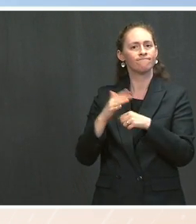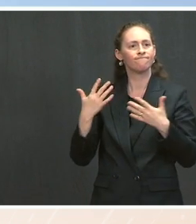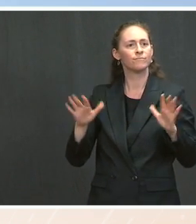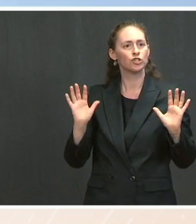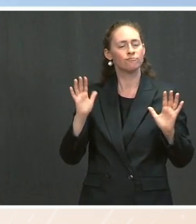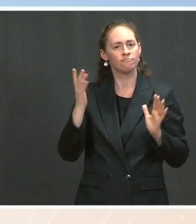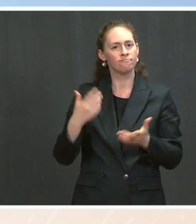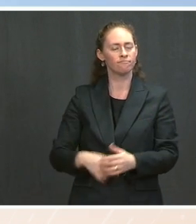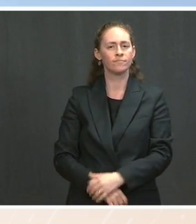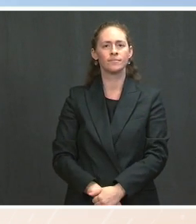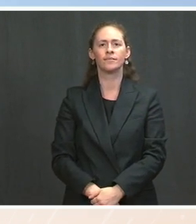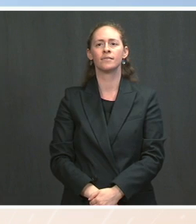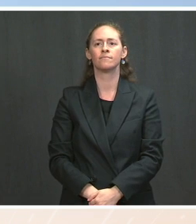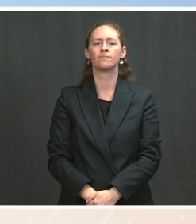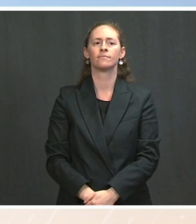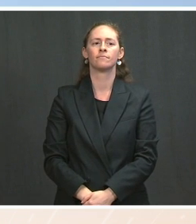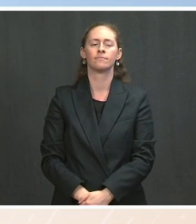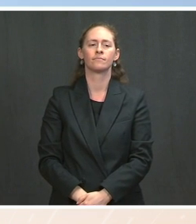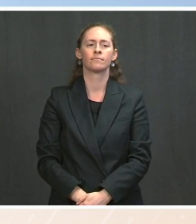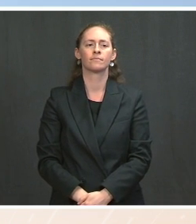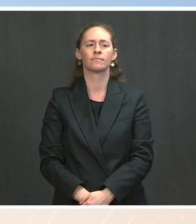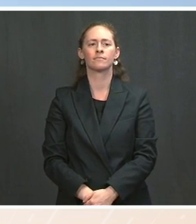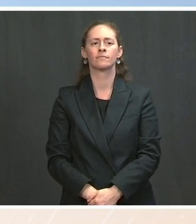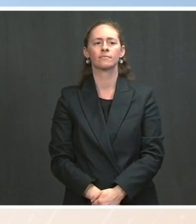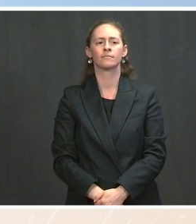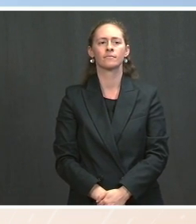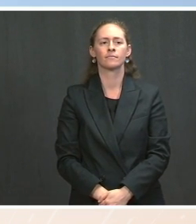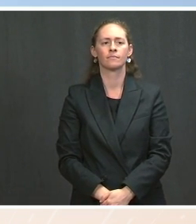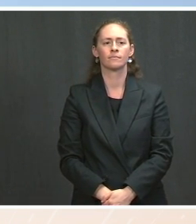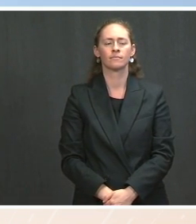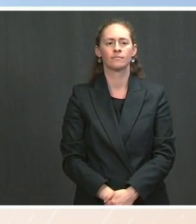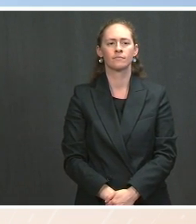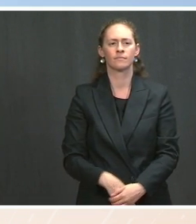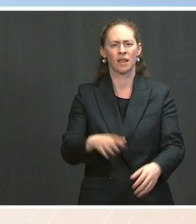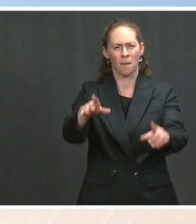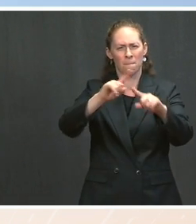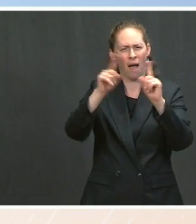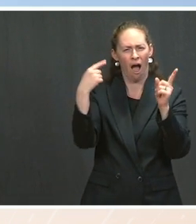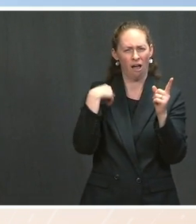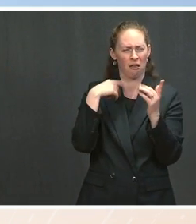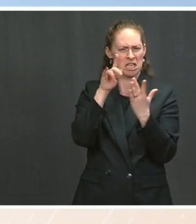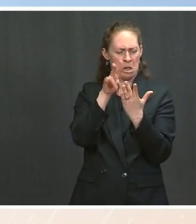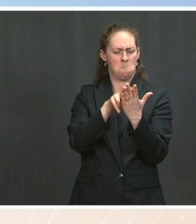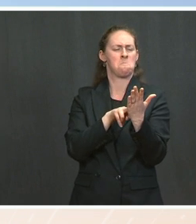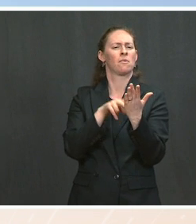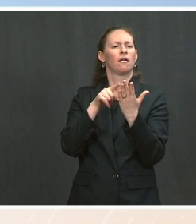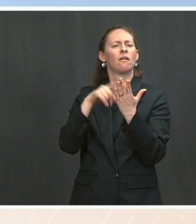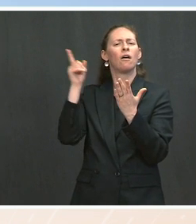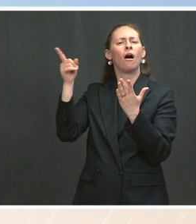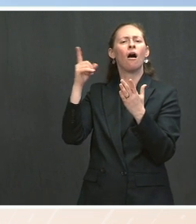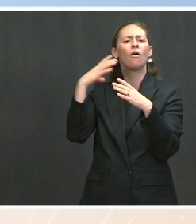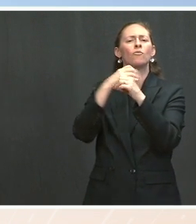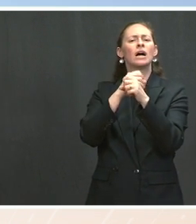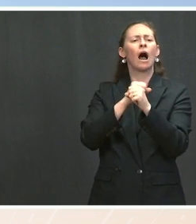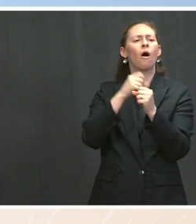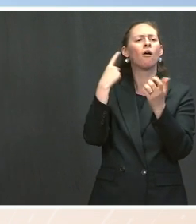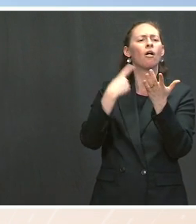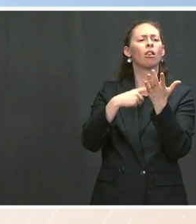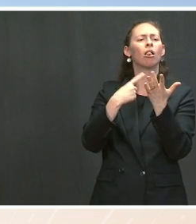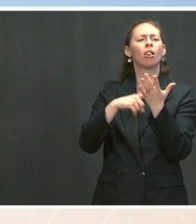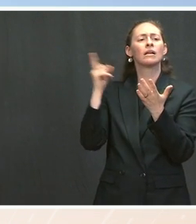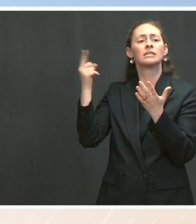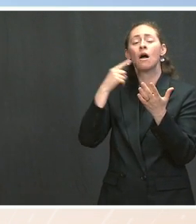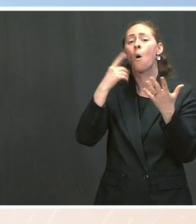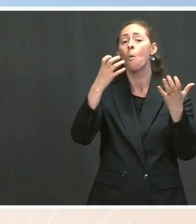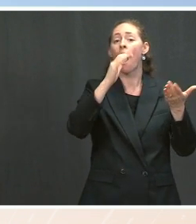your own readouts from the White House, President Biden pressed Prime Minister Netanyahu to de-escalate the violence, and then